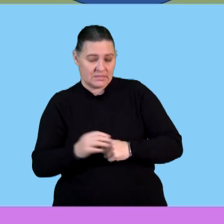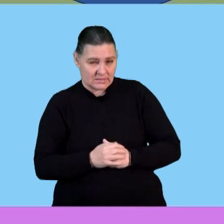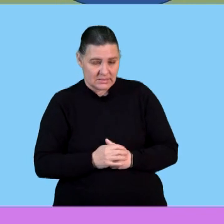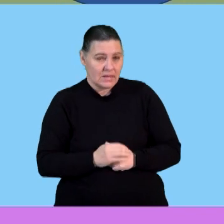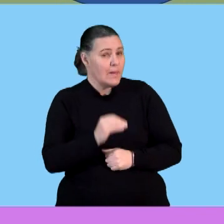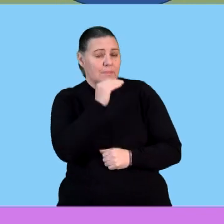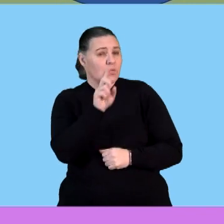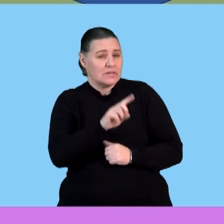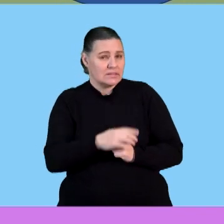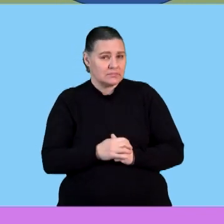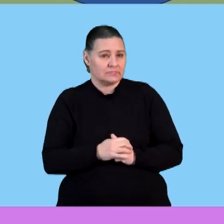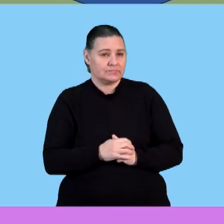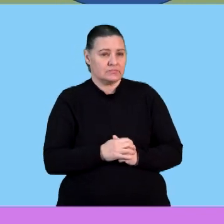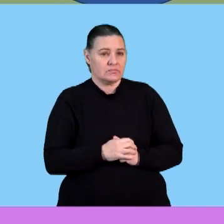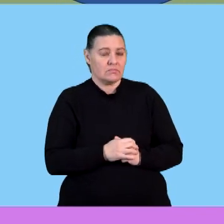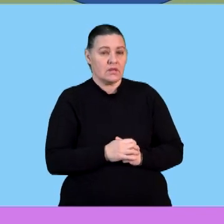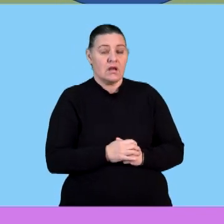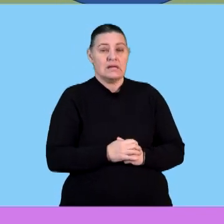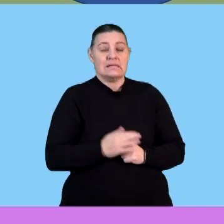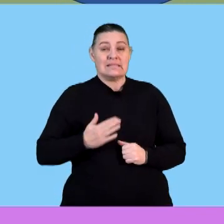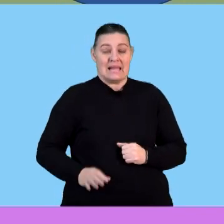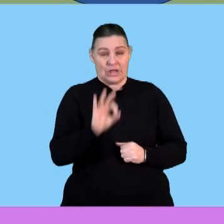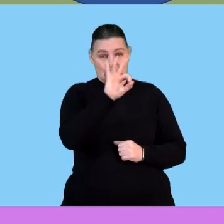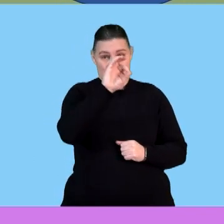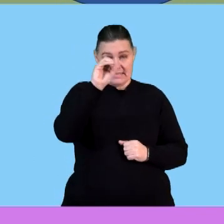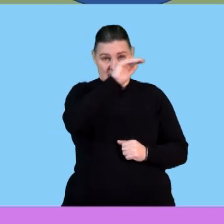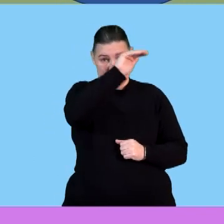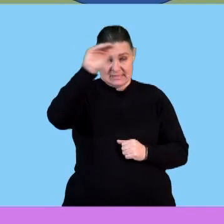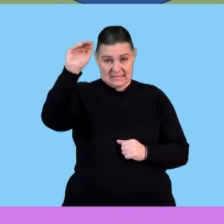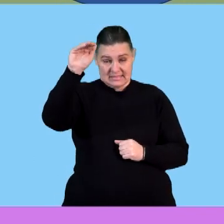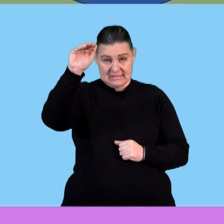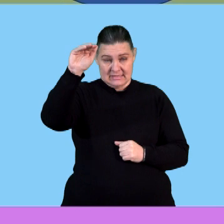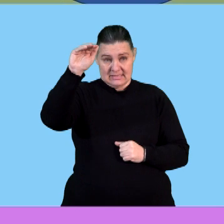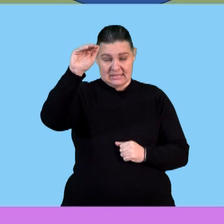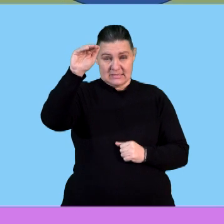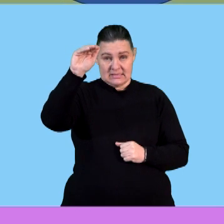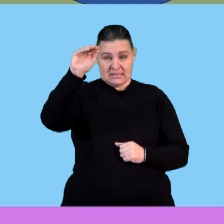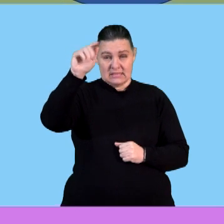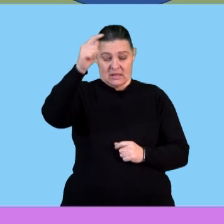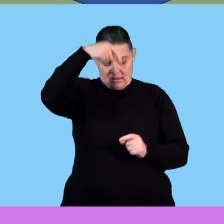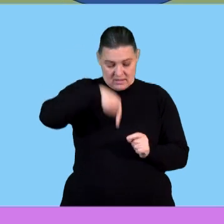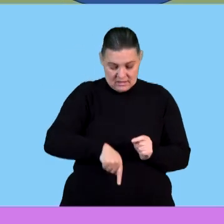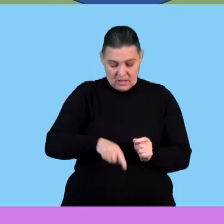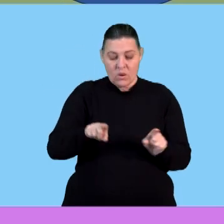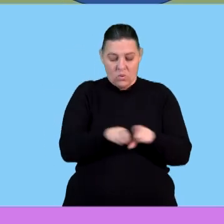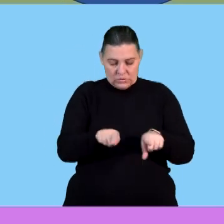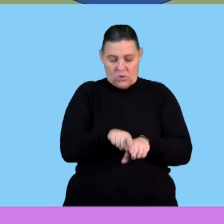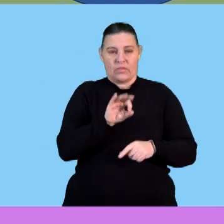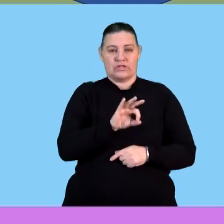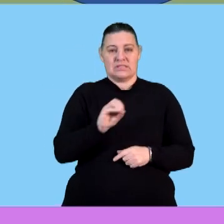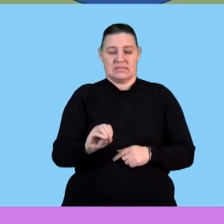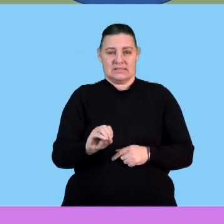means that if one of the sides are 30, the side across from it is also